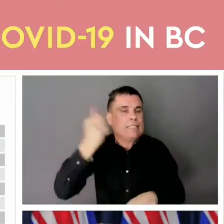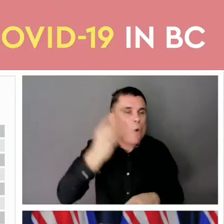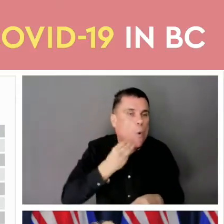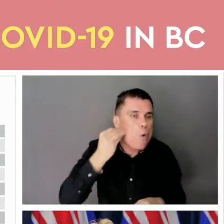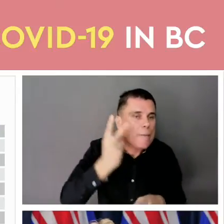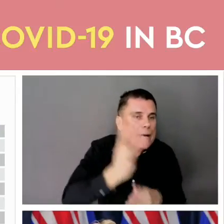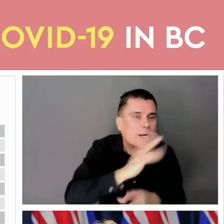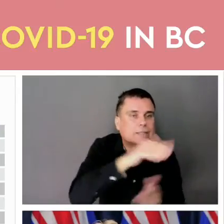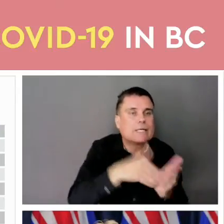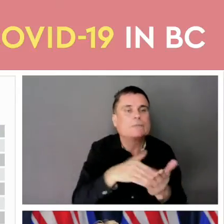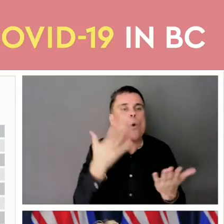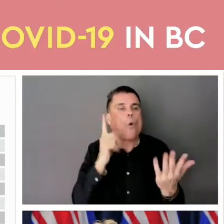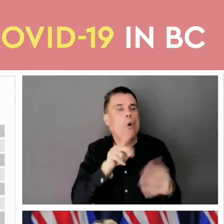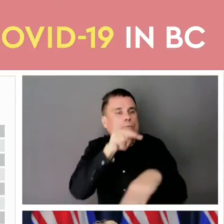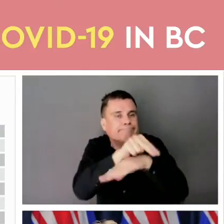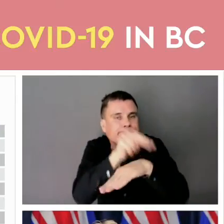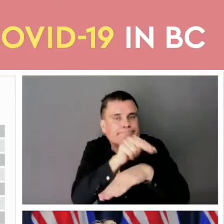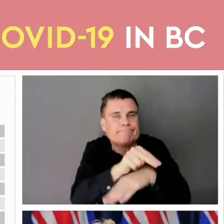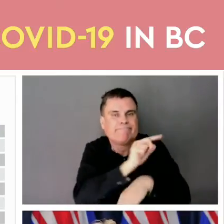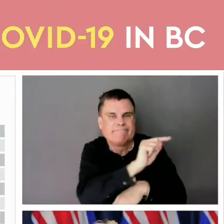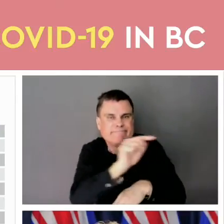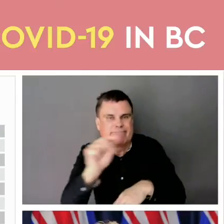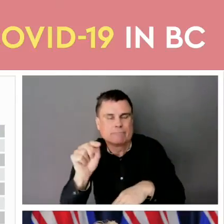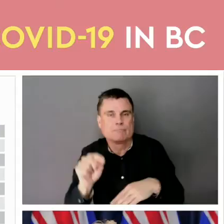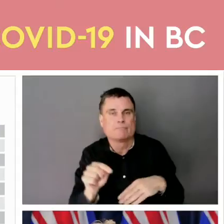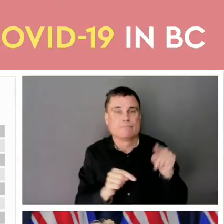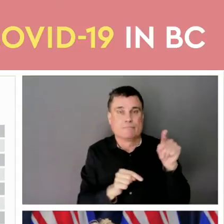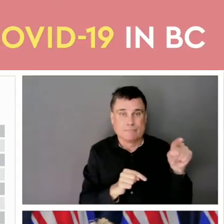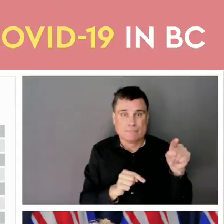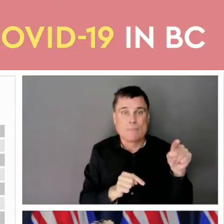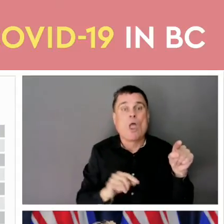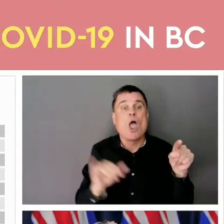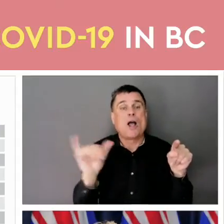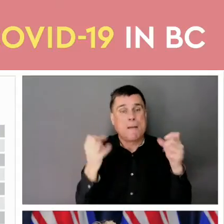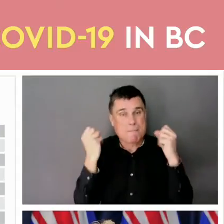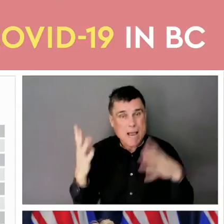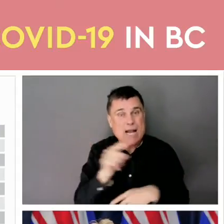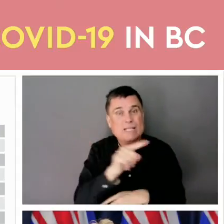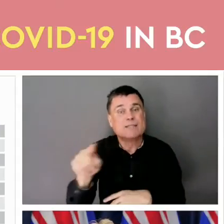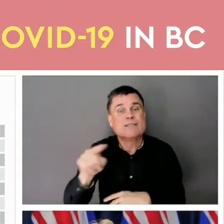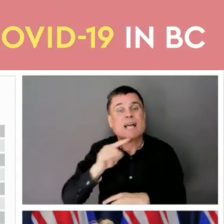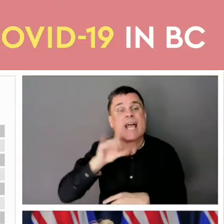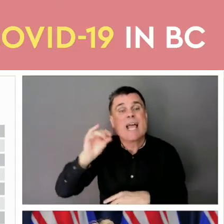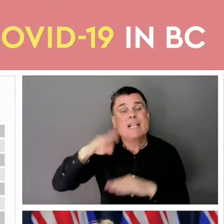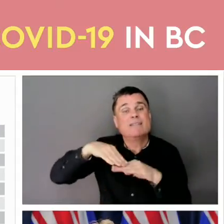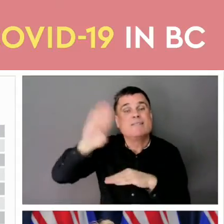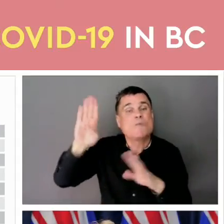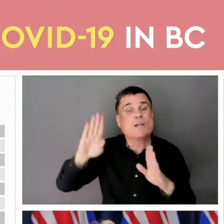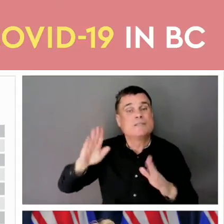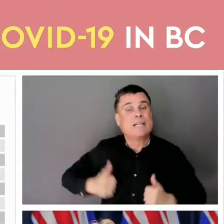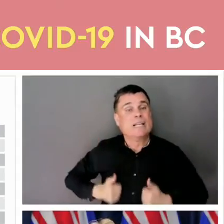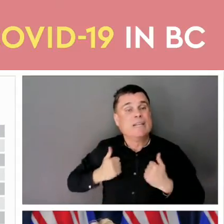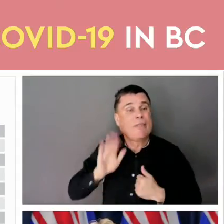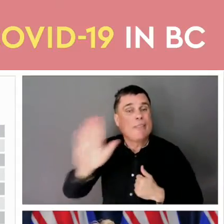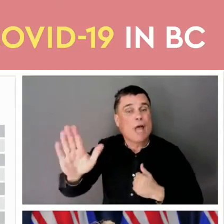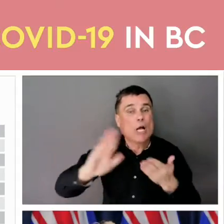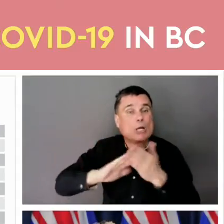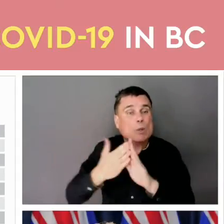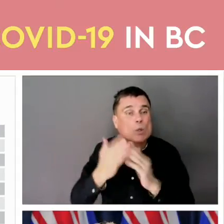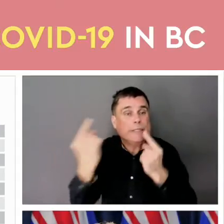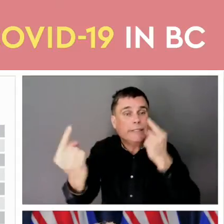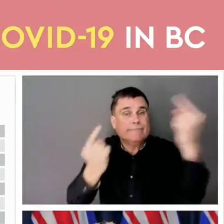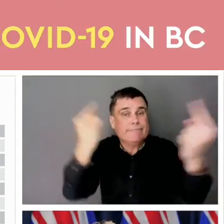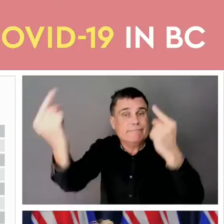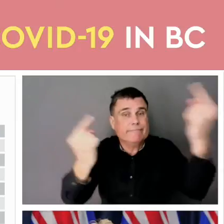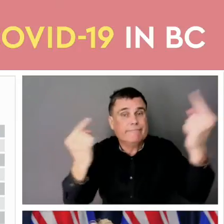one. But we have a large group of community dwelling seniors who will need to be provided with vaccination as soon